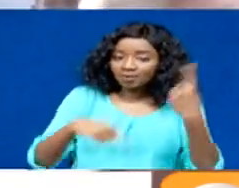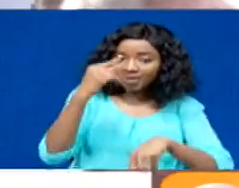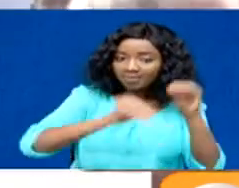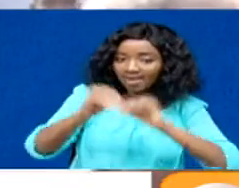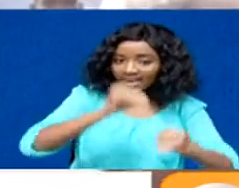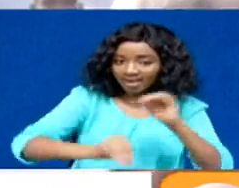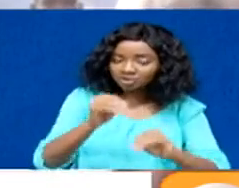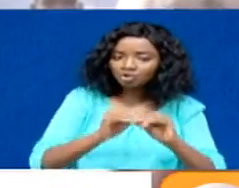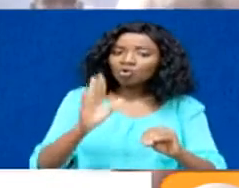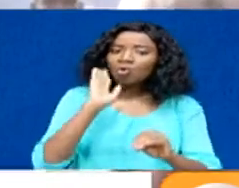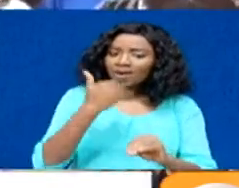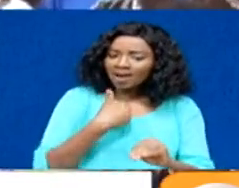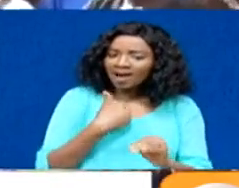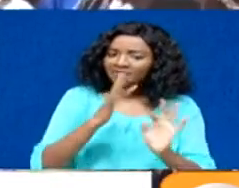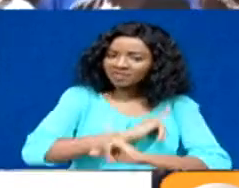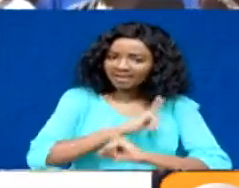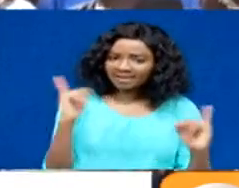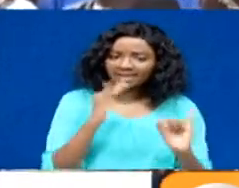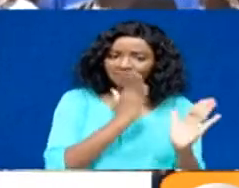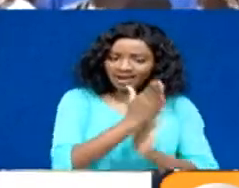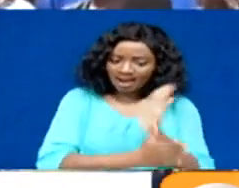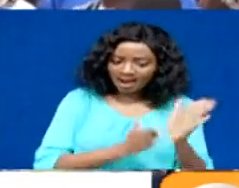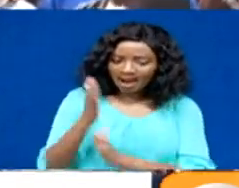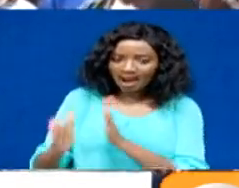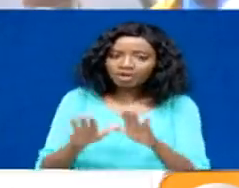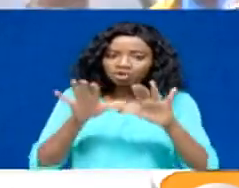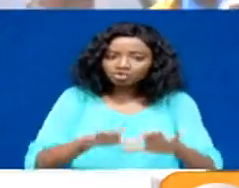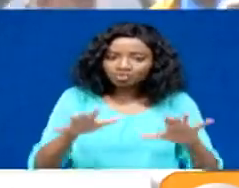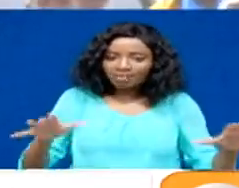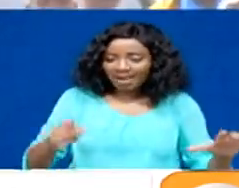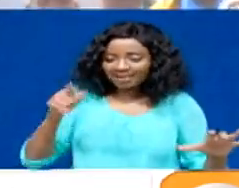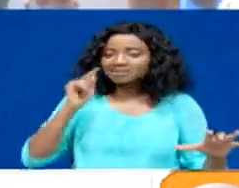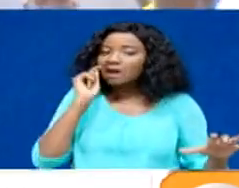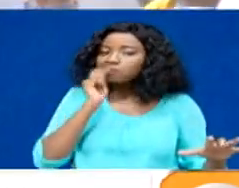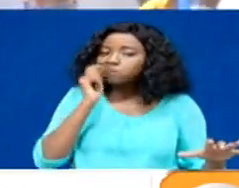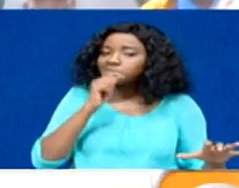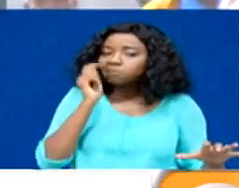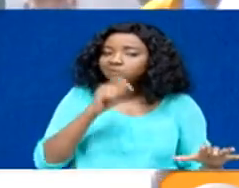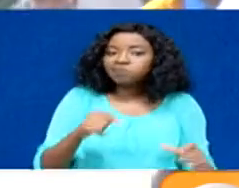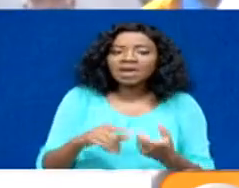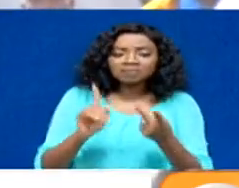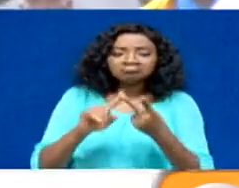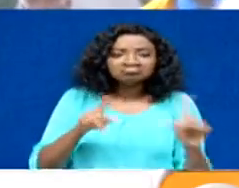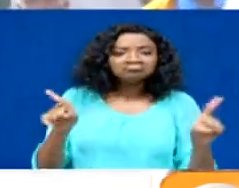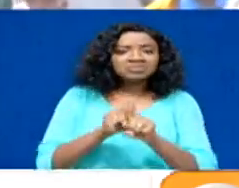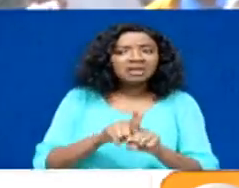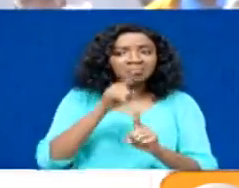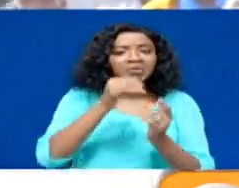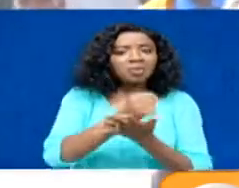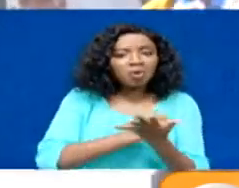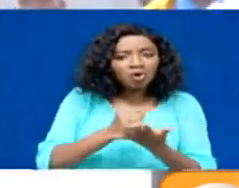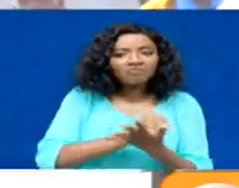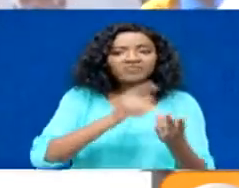mpangilio to put the farming and marketing of miraa kwa level moja na kahawa na majani chai